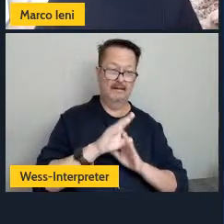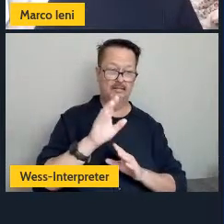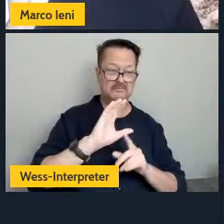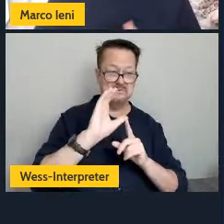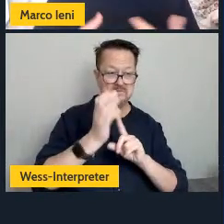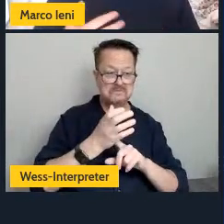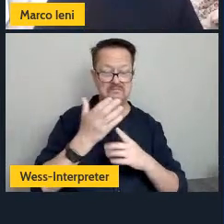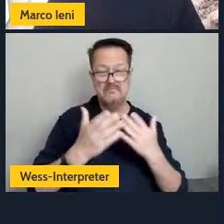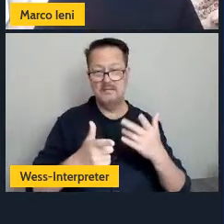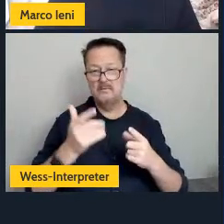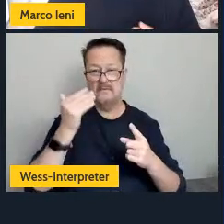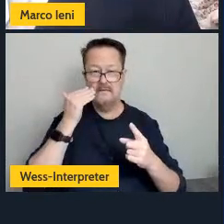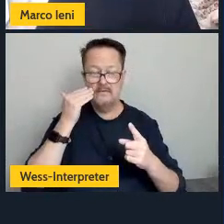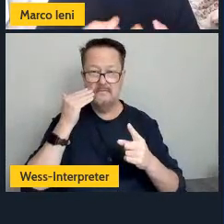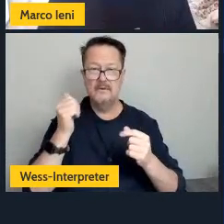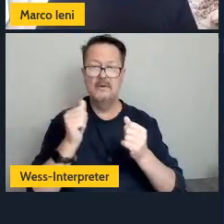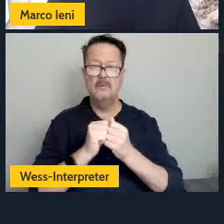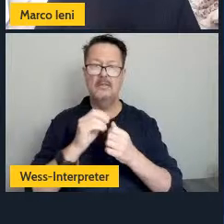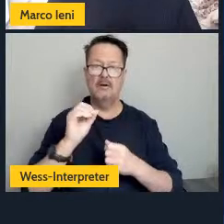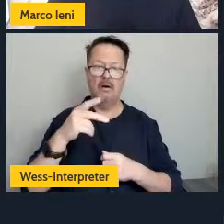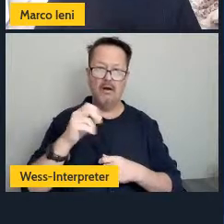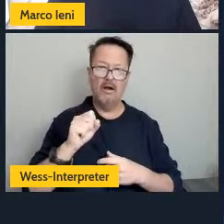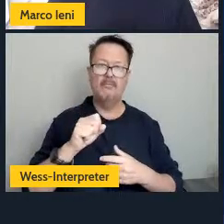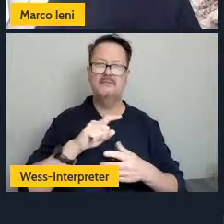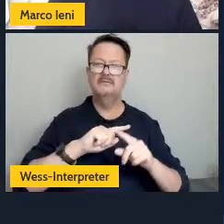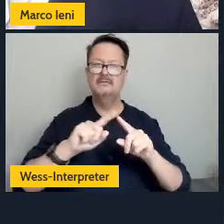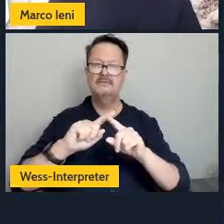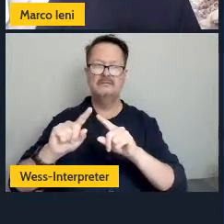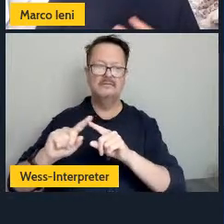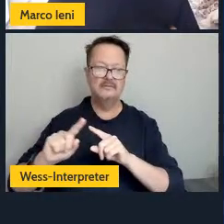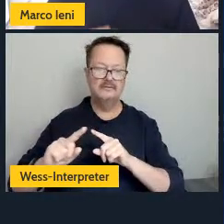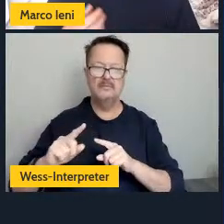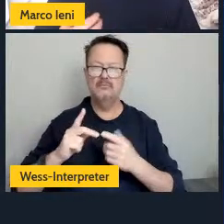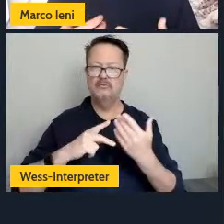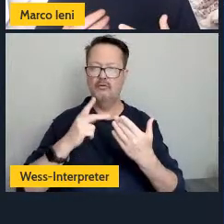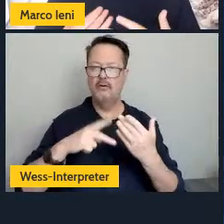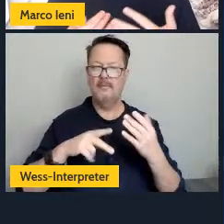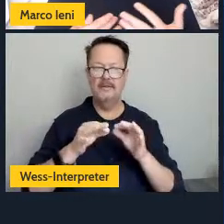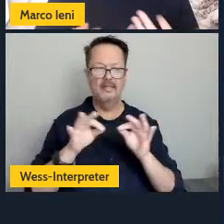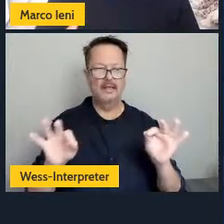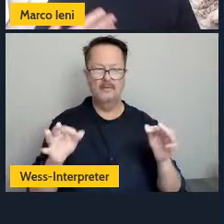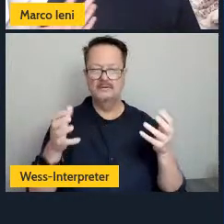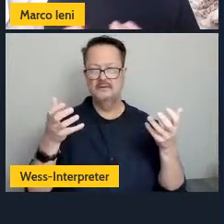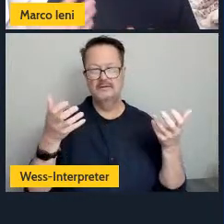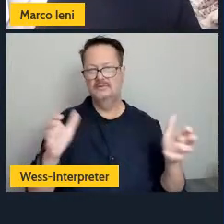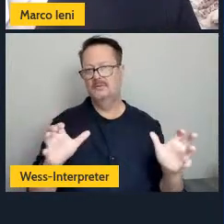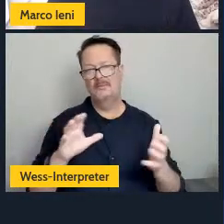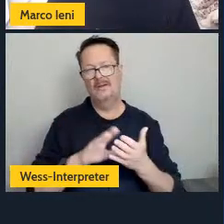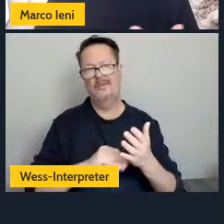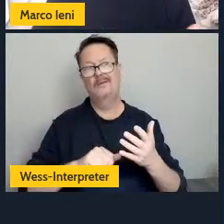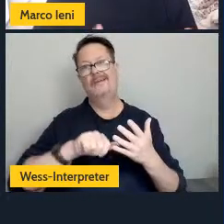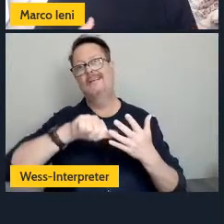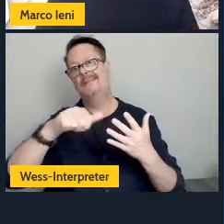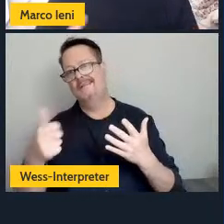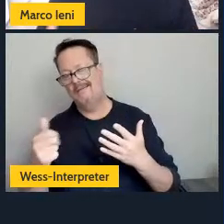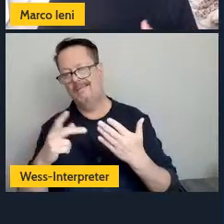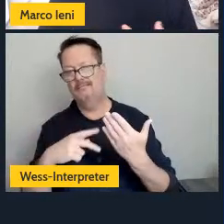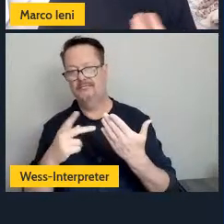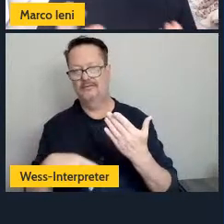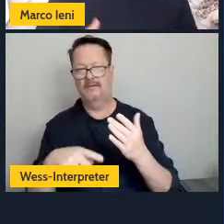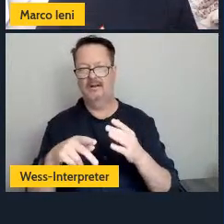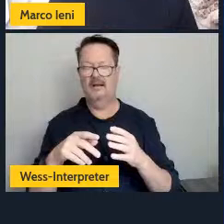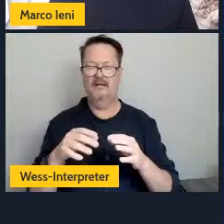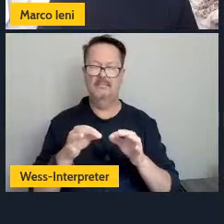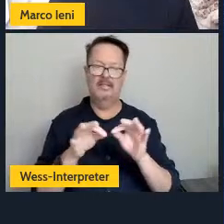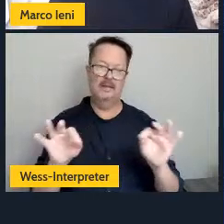you're already familiar with TypeScript and other programming languages, and you don't want to learn yet another language. So